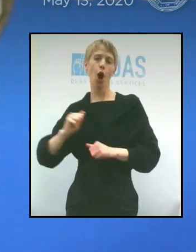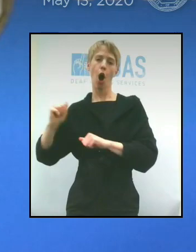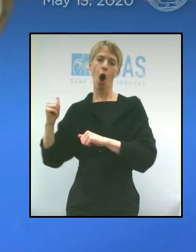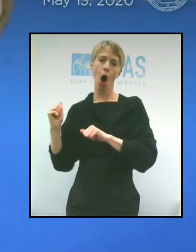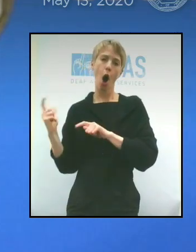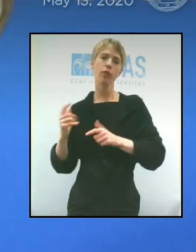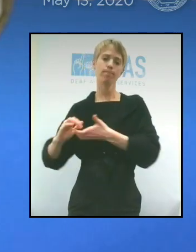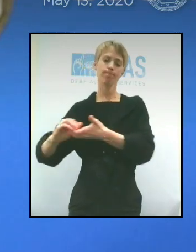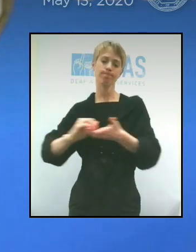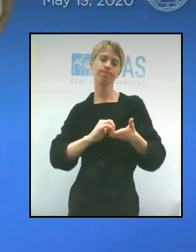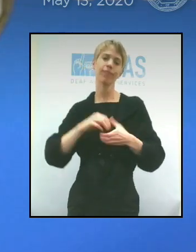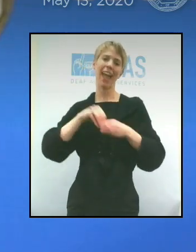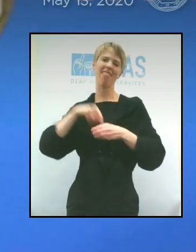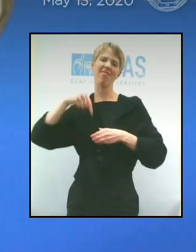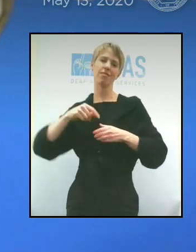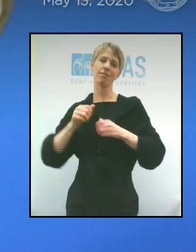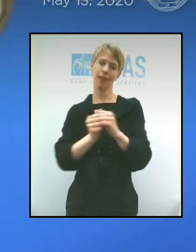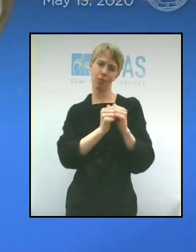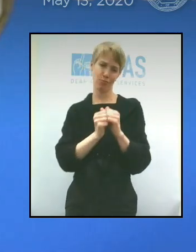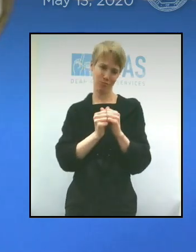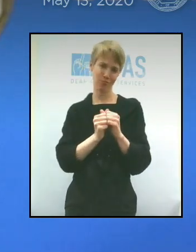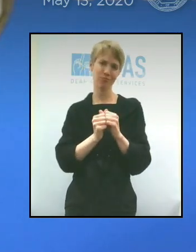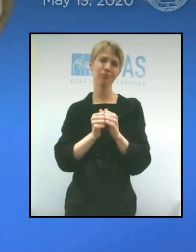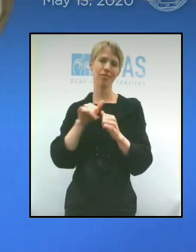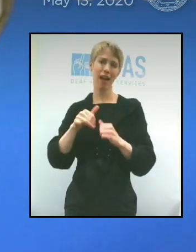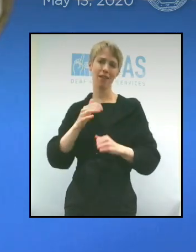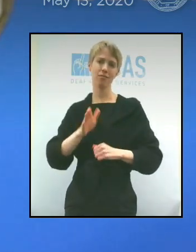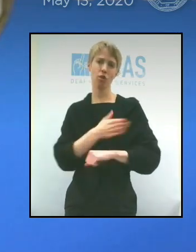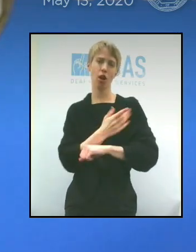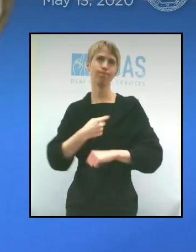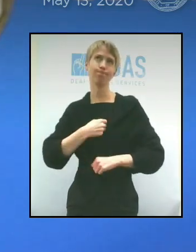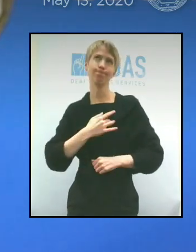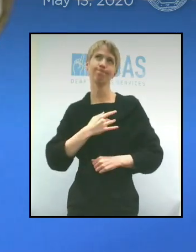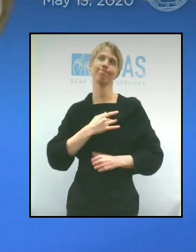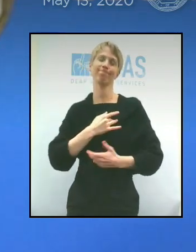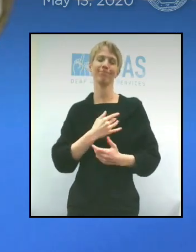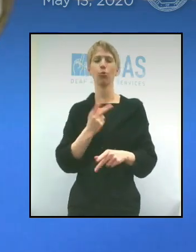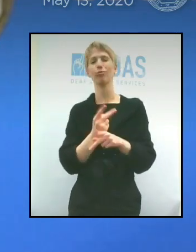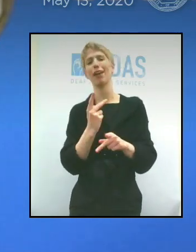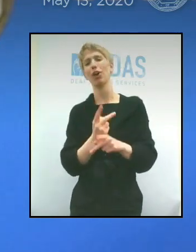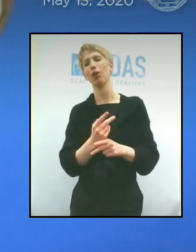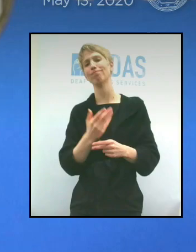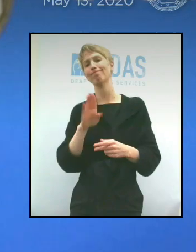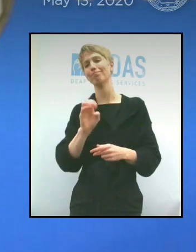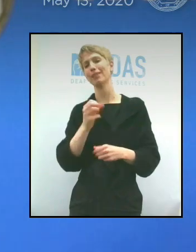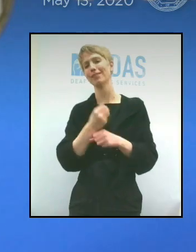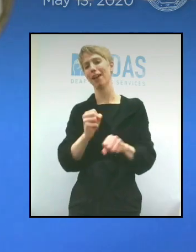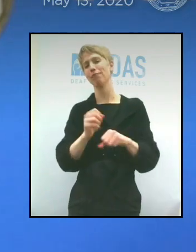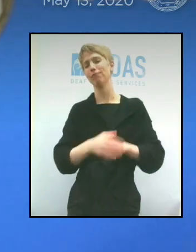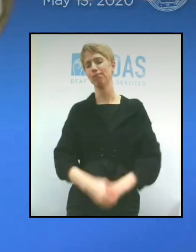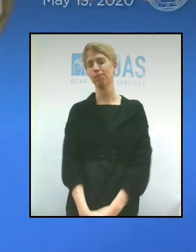and compared to what I played last night in my life. Take care, everyone. Be safe and be well.